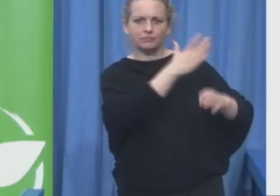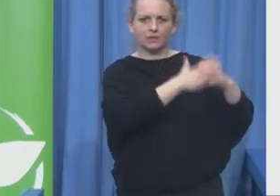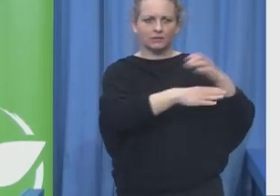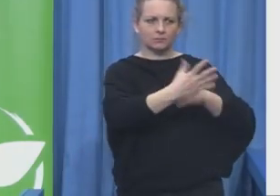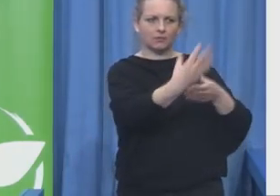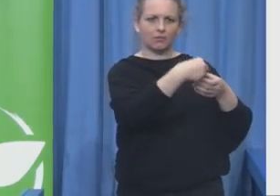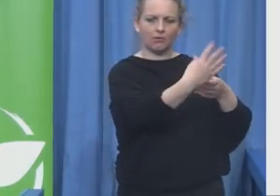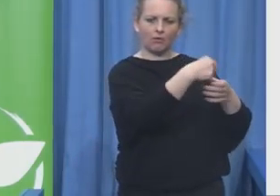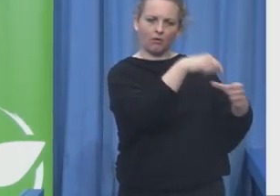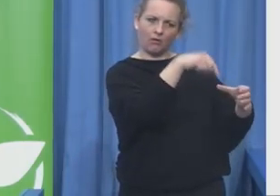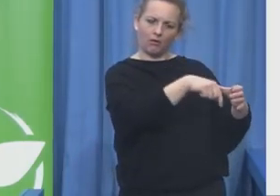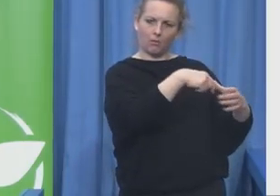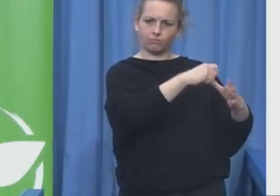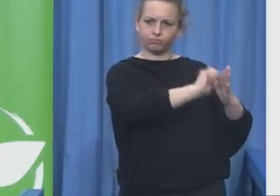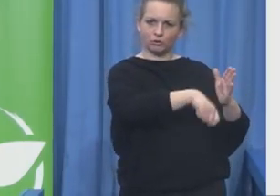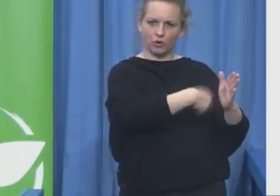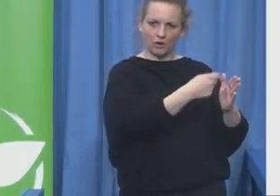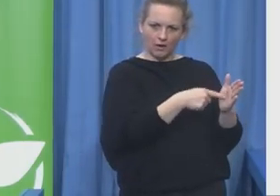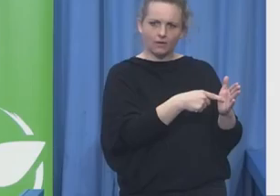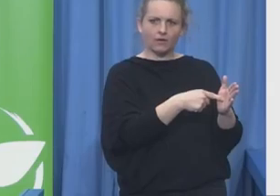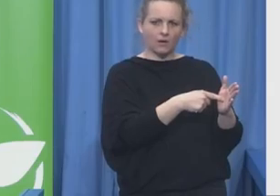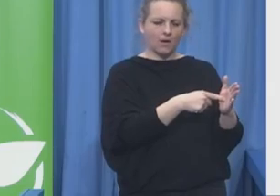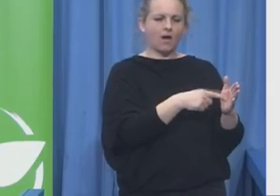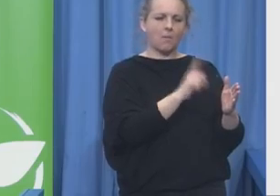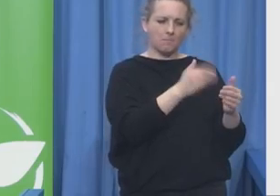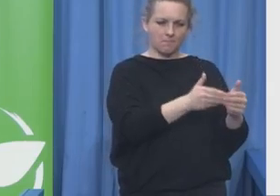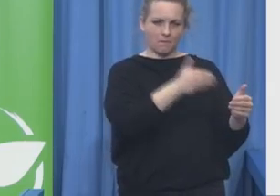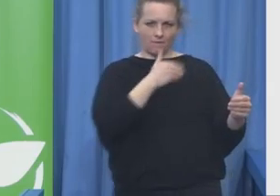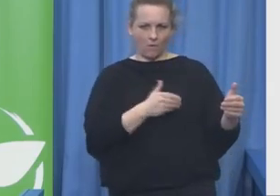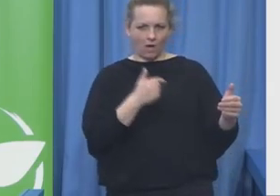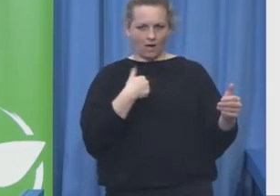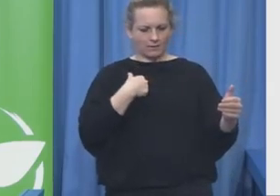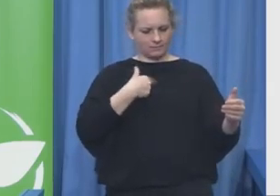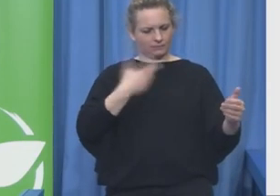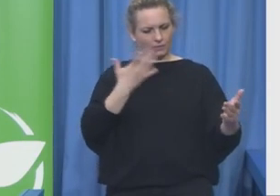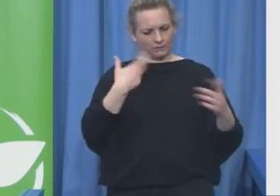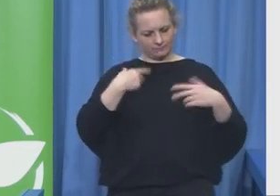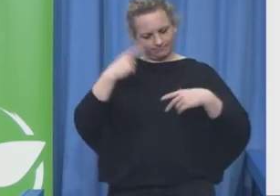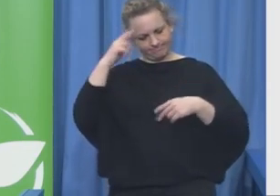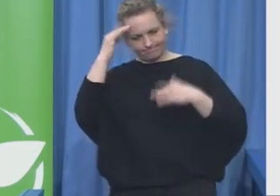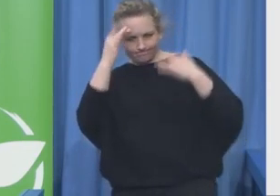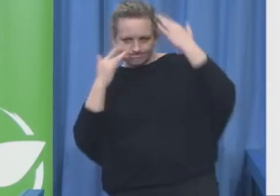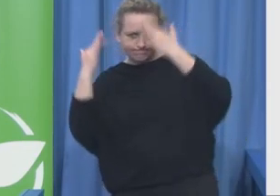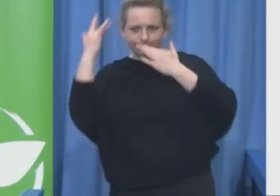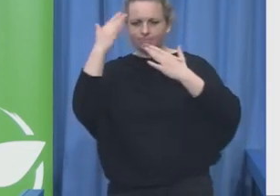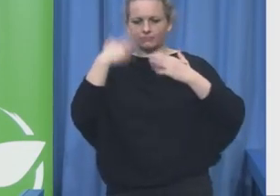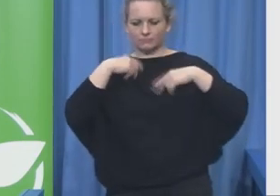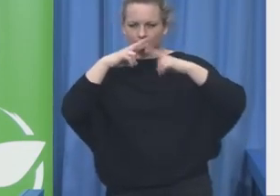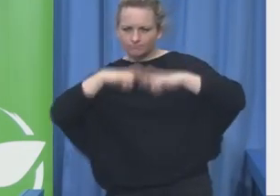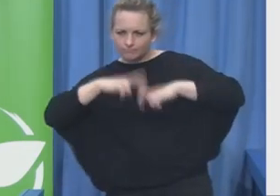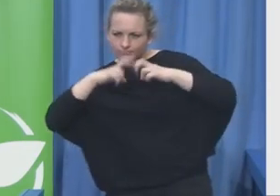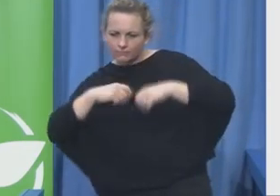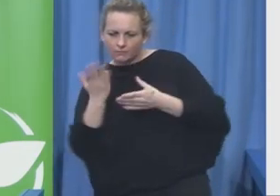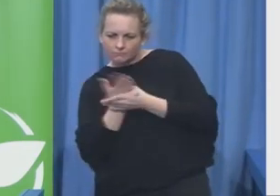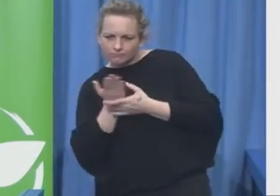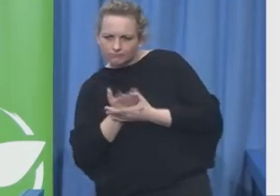were missing in the area. So at the end, we've developed egg production,